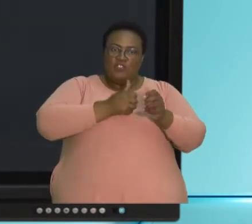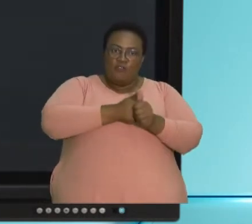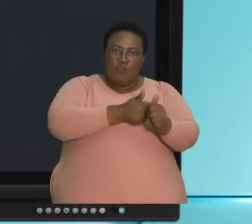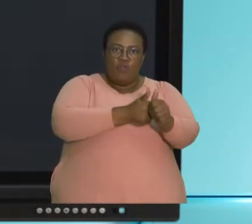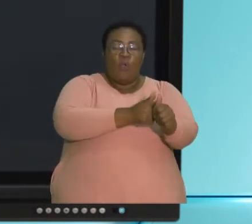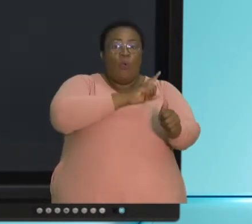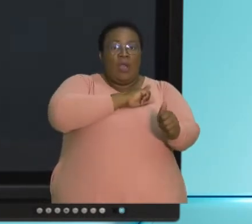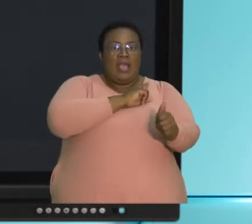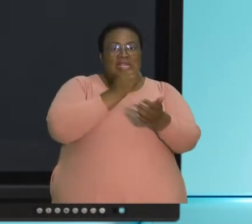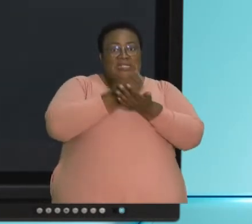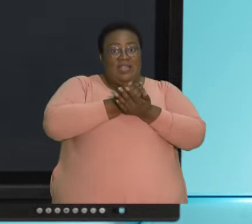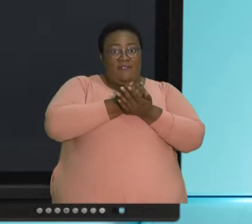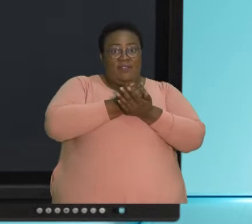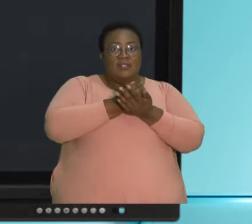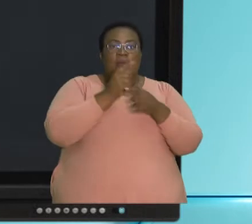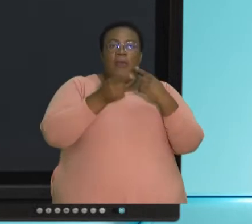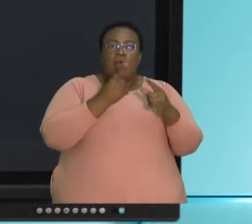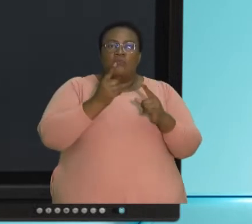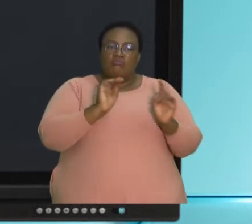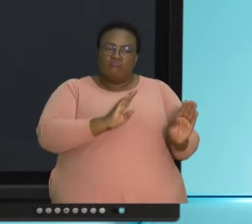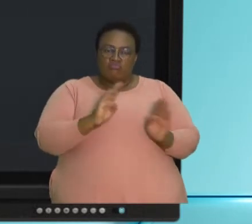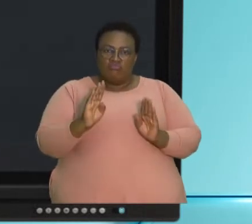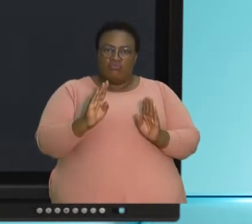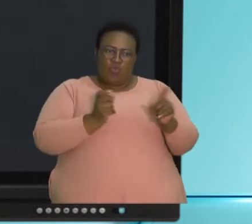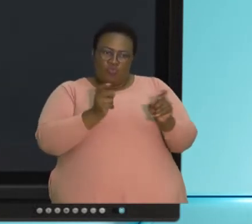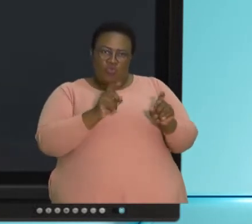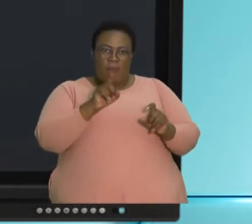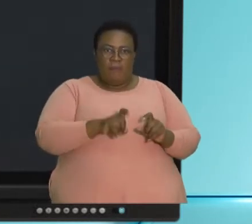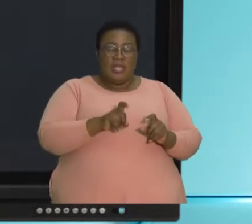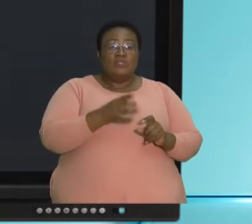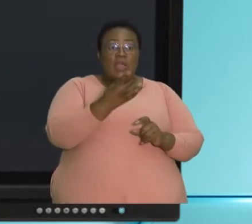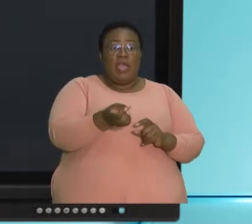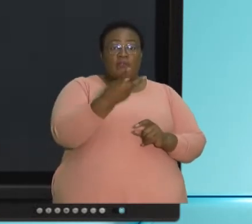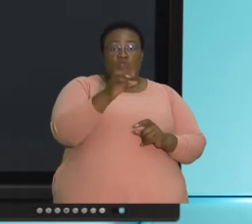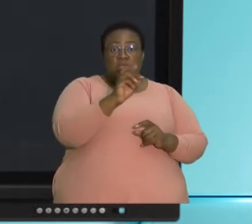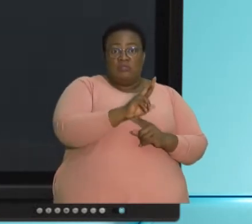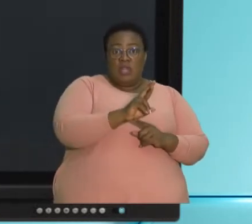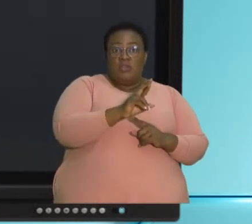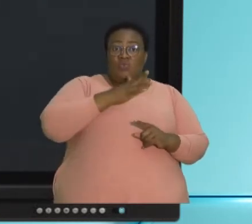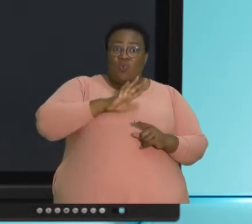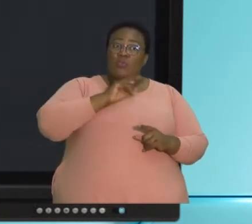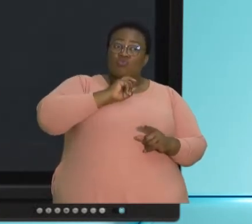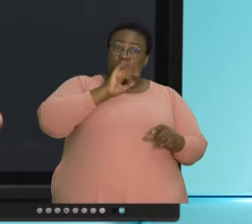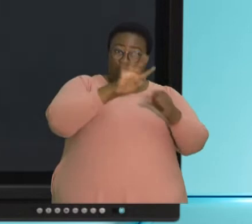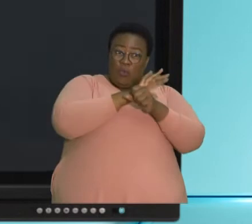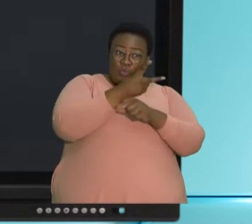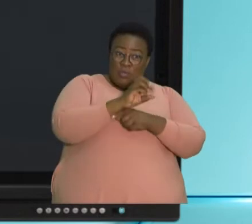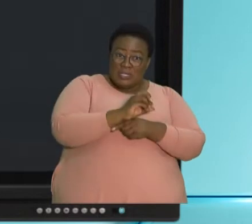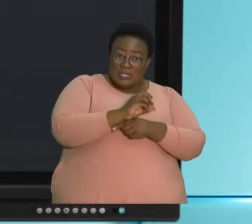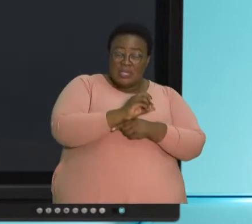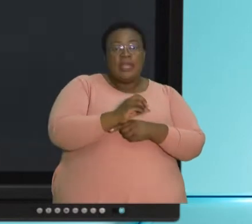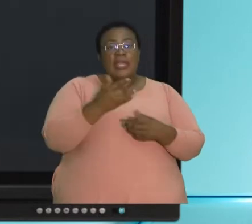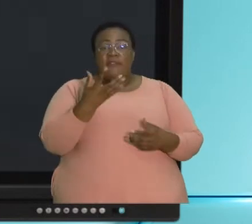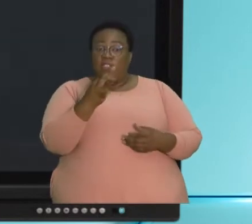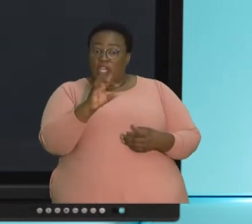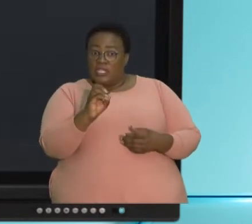remember, saving is about discipline. If you have 20 Rands, do you want to use the whole 20 Rands? If you have 30 Rands,